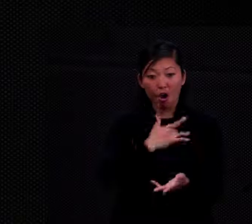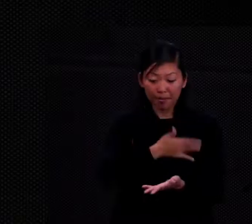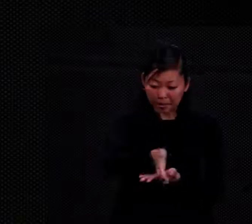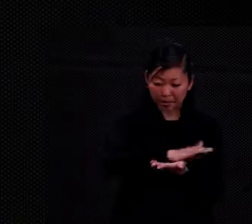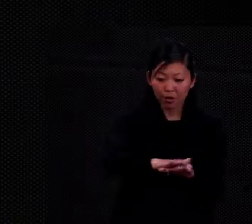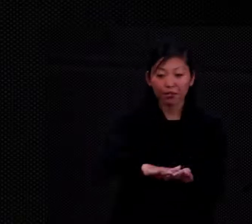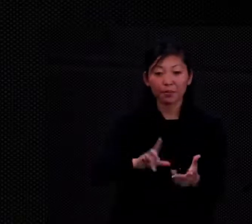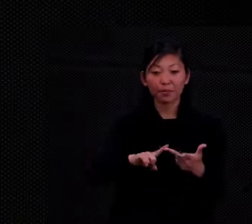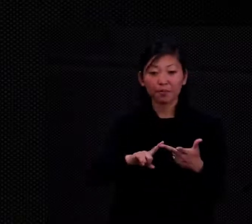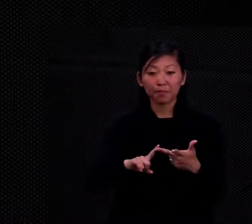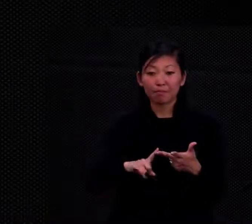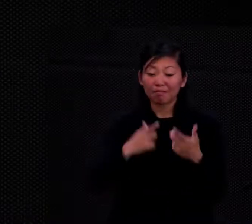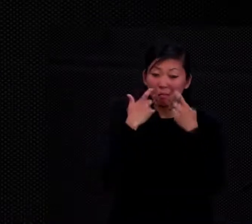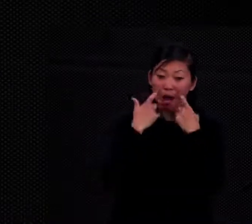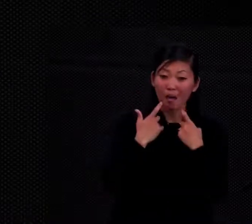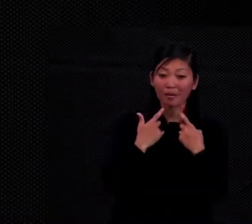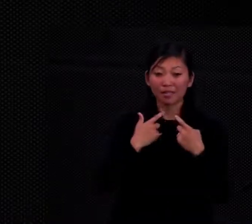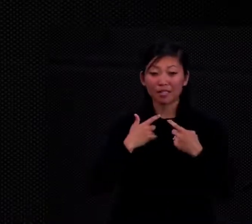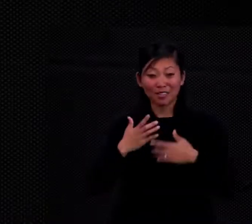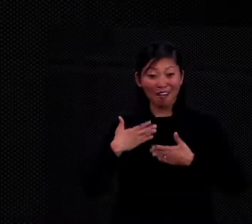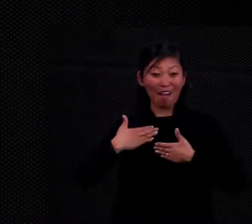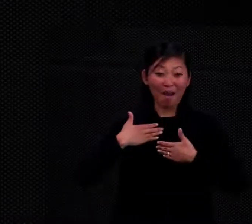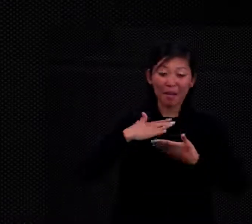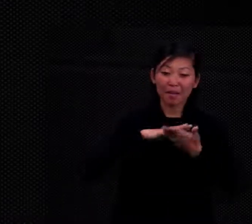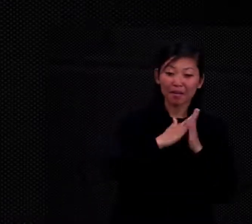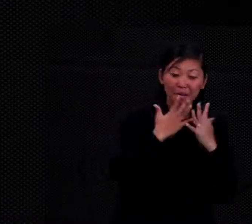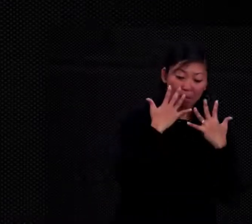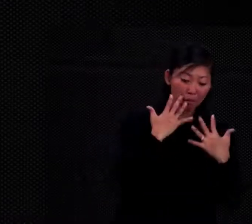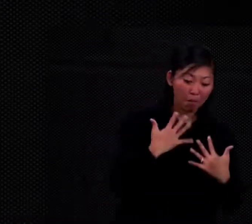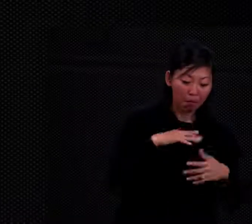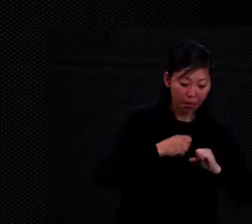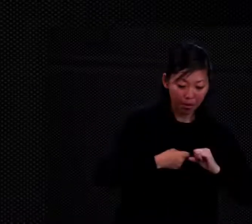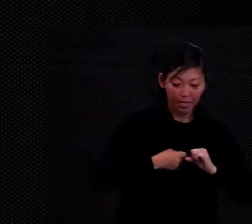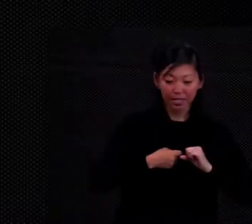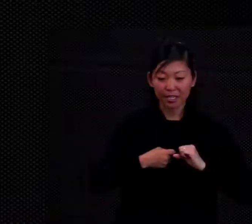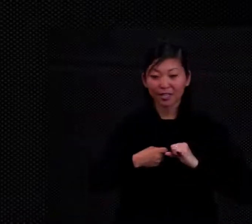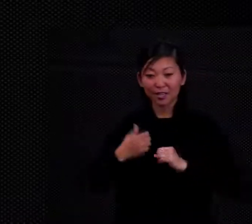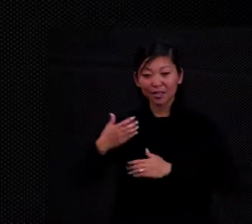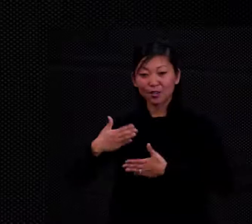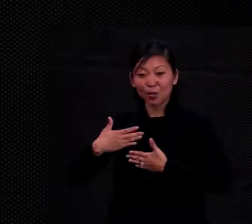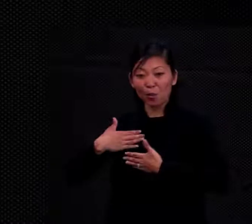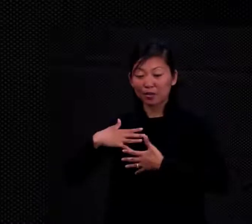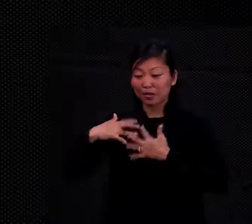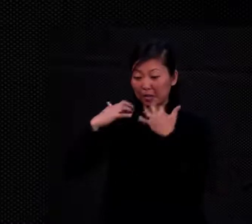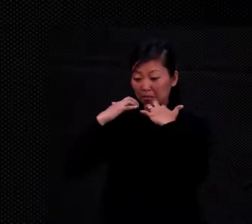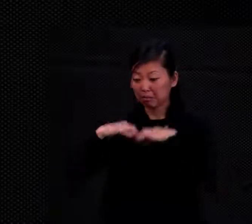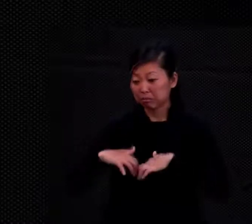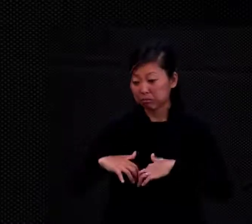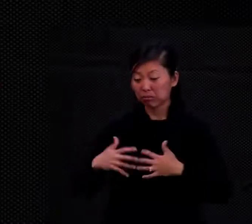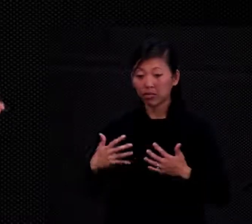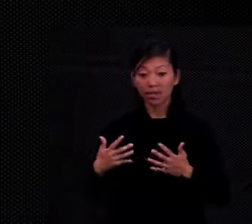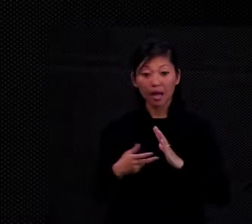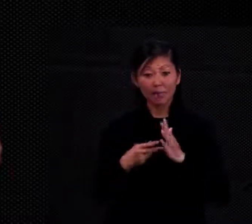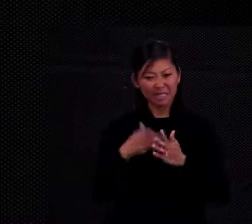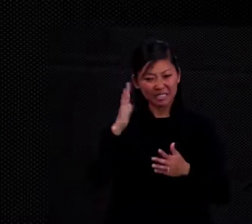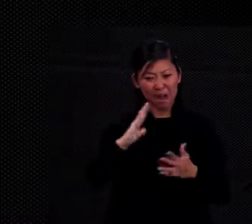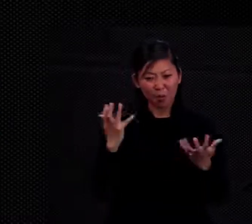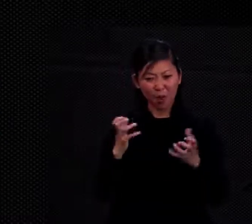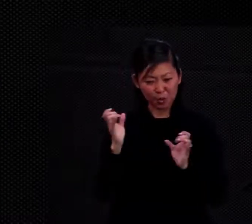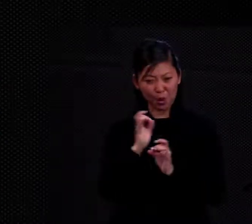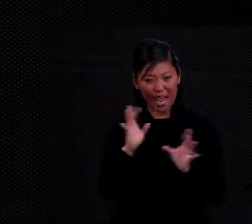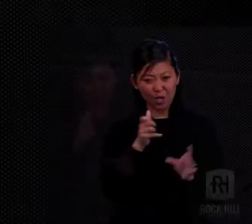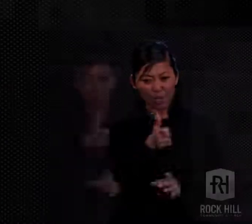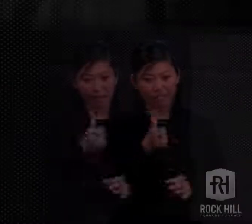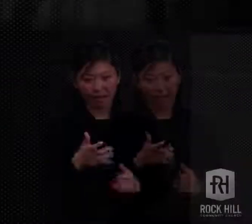and mourn and weep. Let your laughter be turned to mourning and your joy to gloom. Well, that sounds fun, doesn't it? Is God asking us then to hate